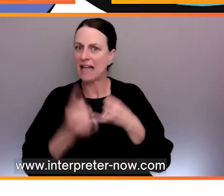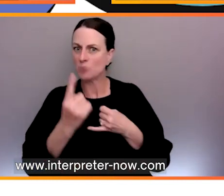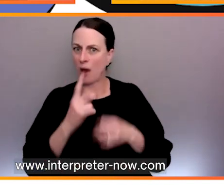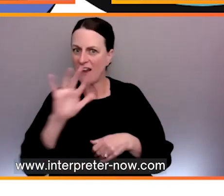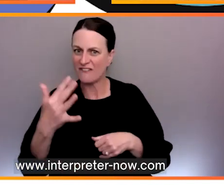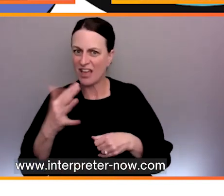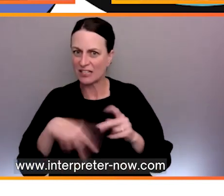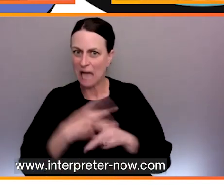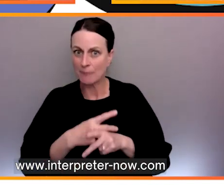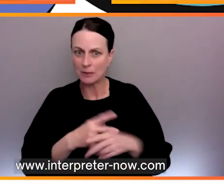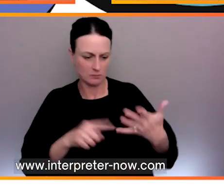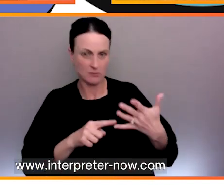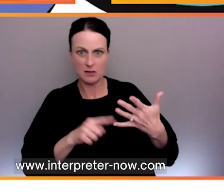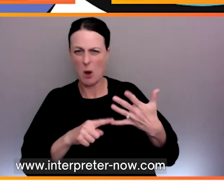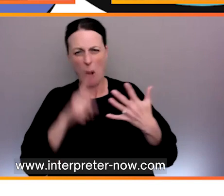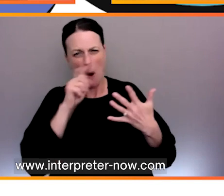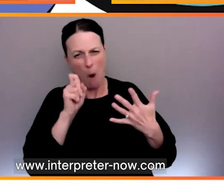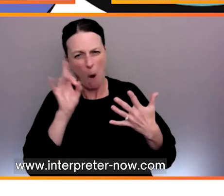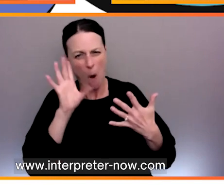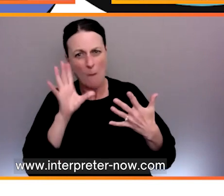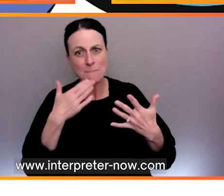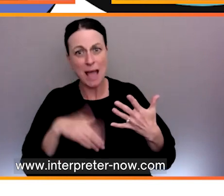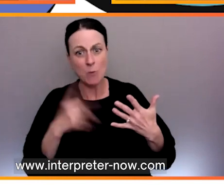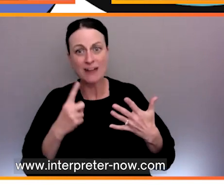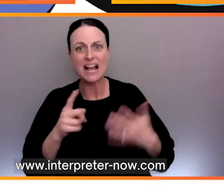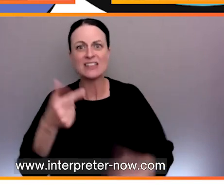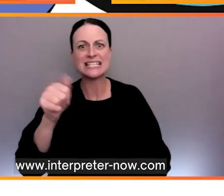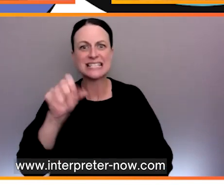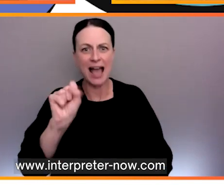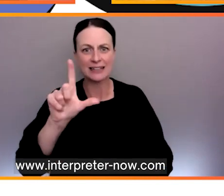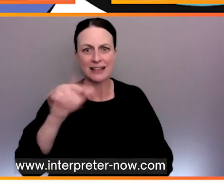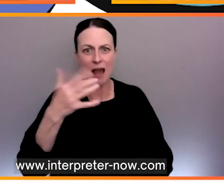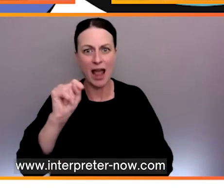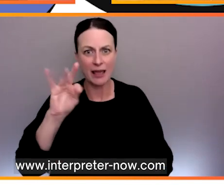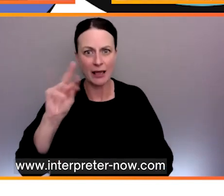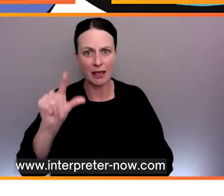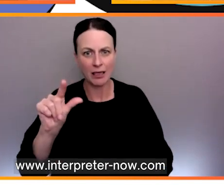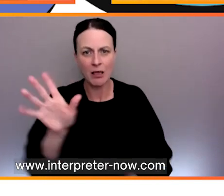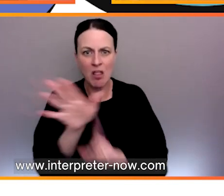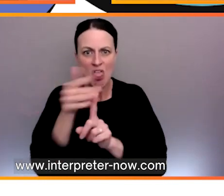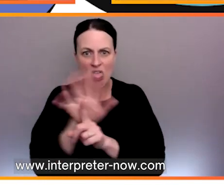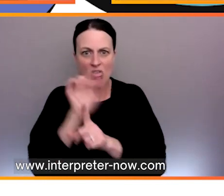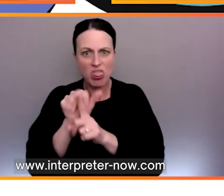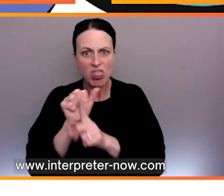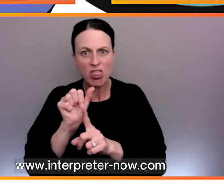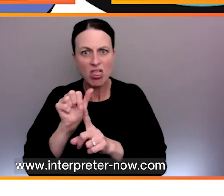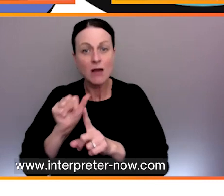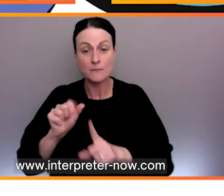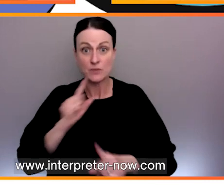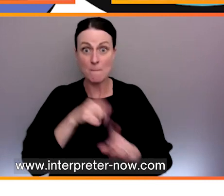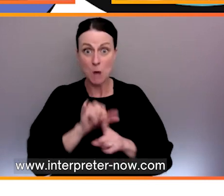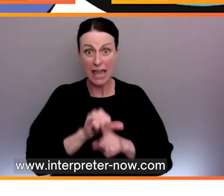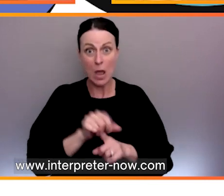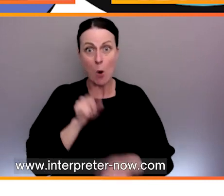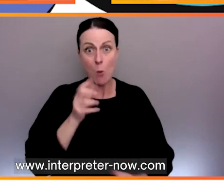I experienced, in terms of just like the audible assault. One of the bullies that I experienced at